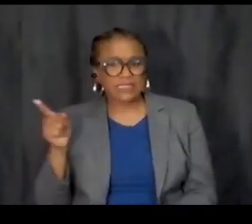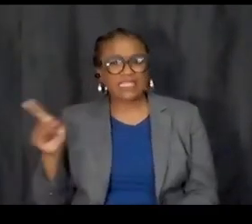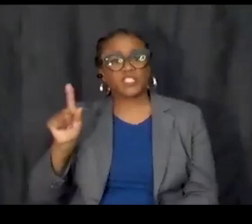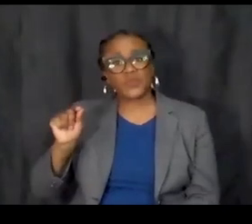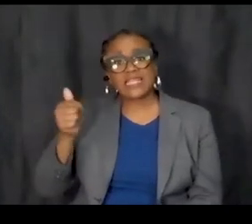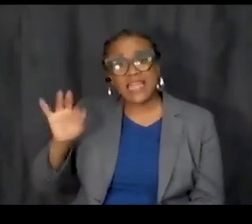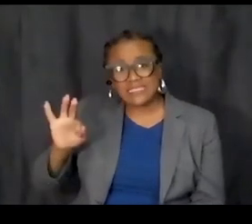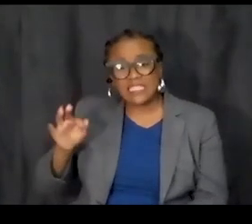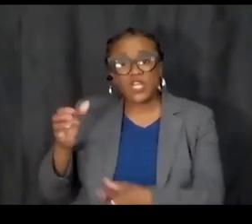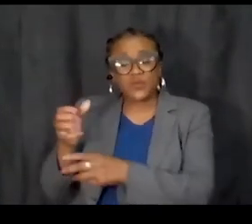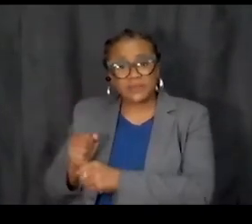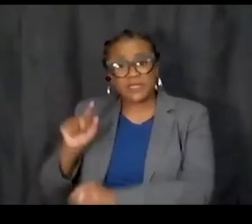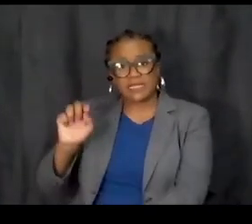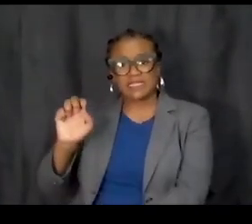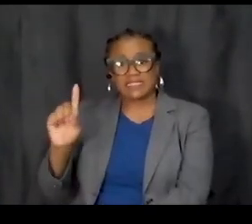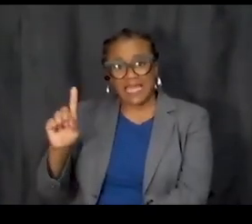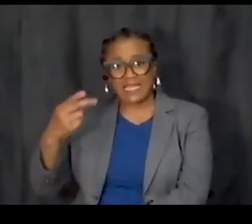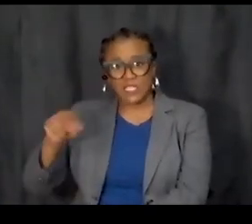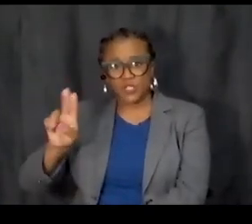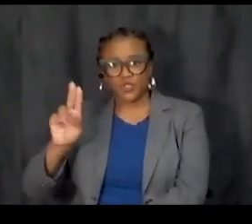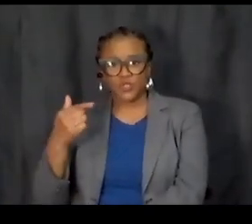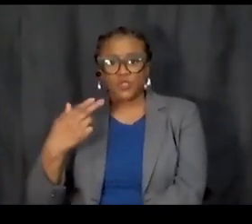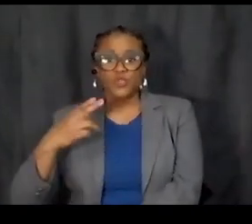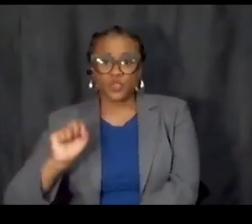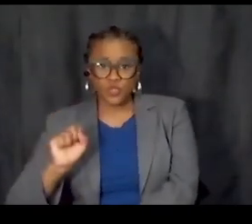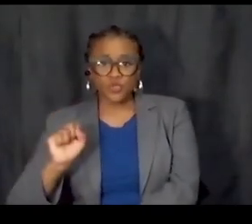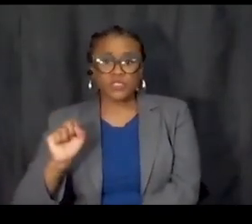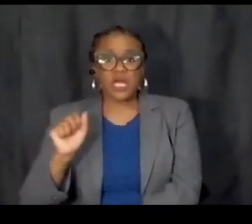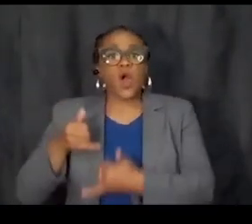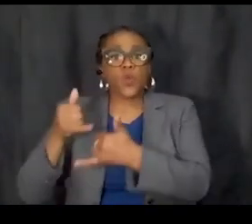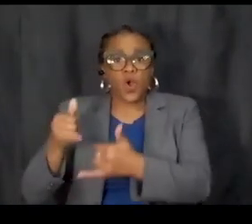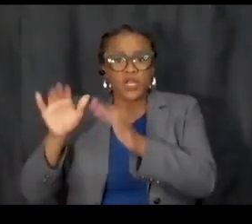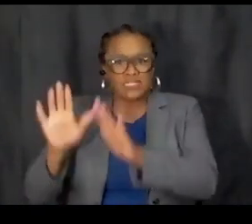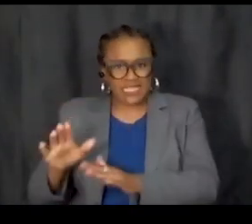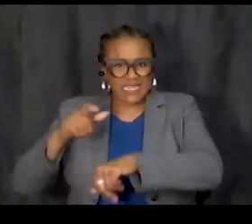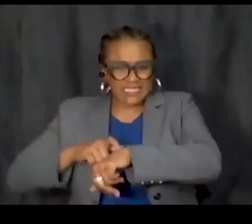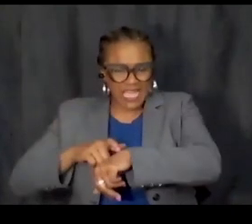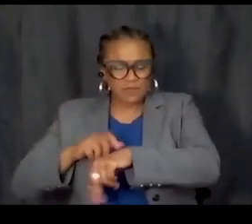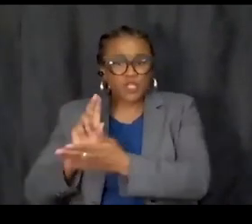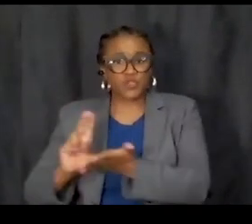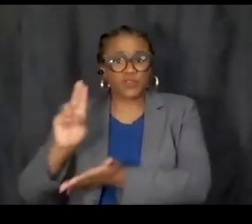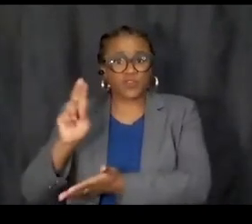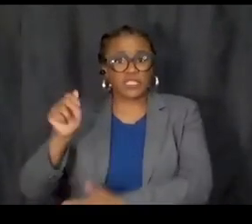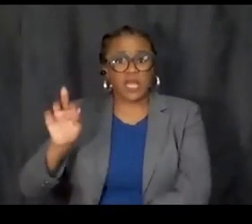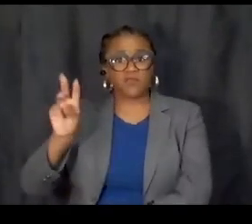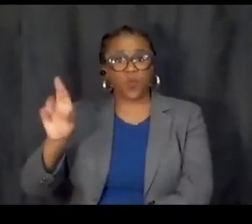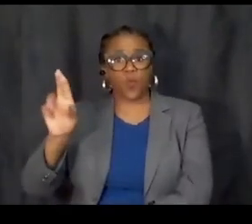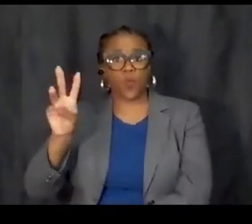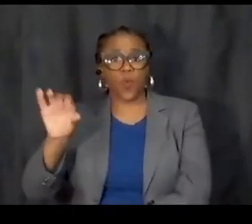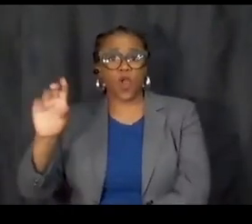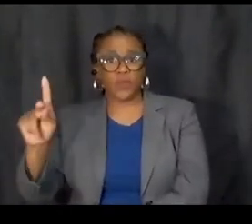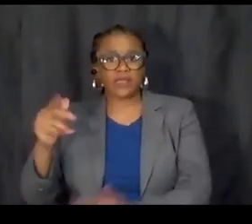2019 recipient of the Ted Hughes Award, as well as the Sunday Times University of Warwick Young Writer of the Year